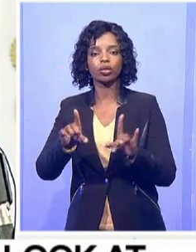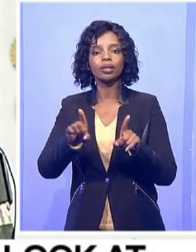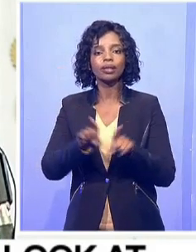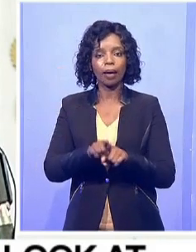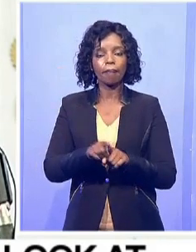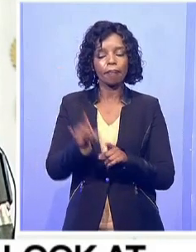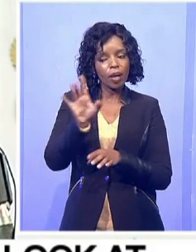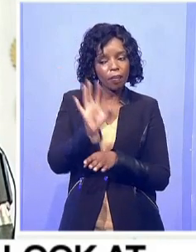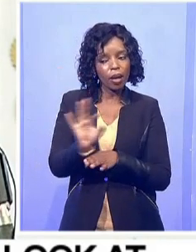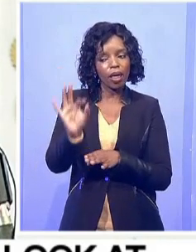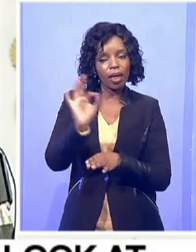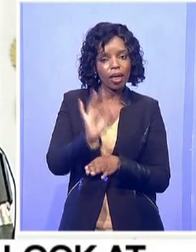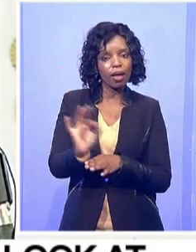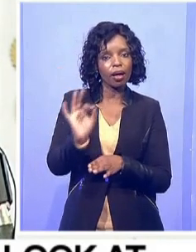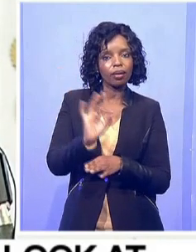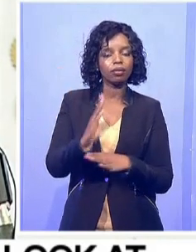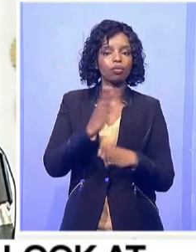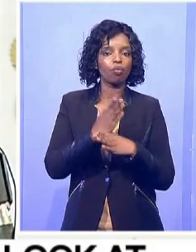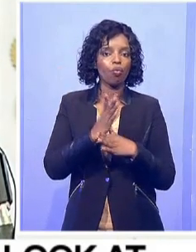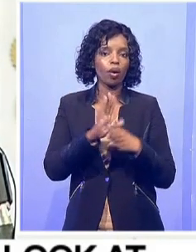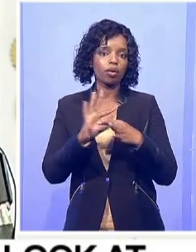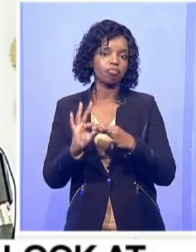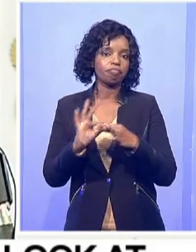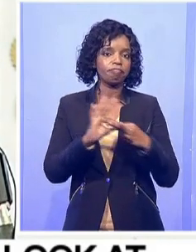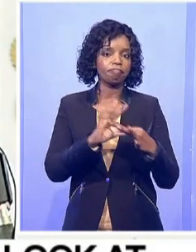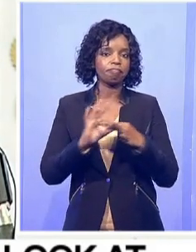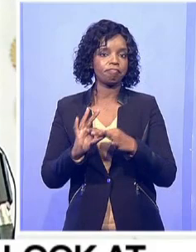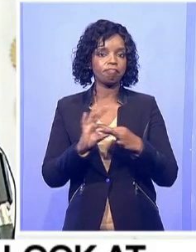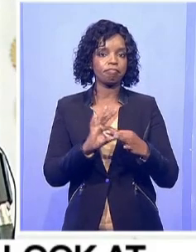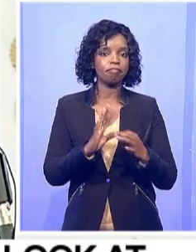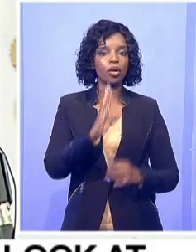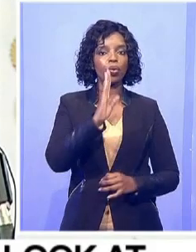plan and work together with our provinces.